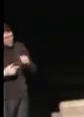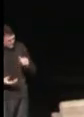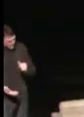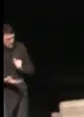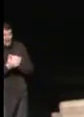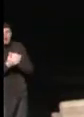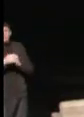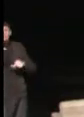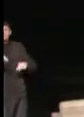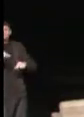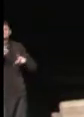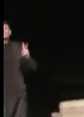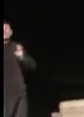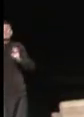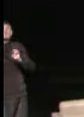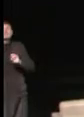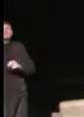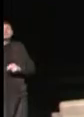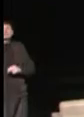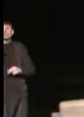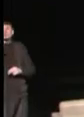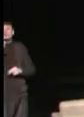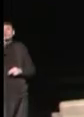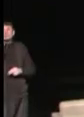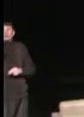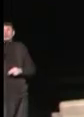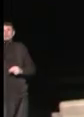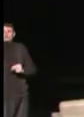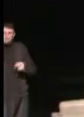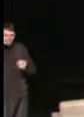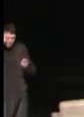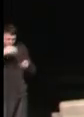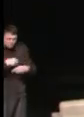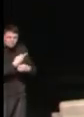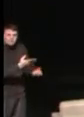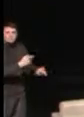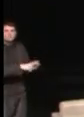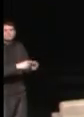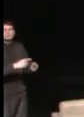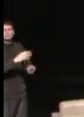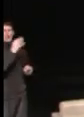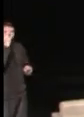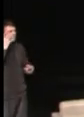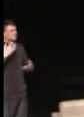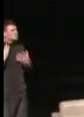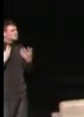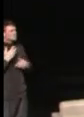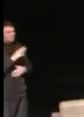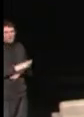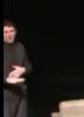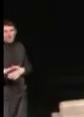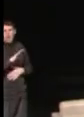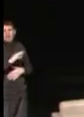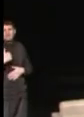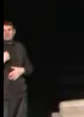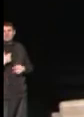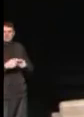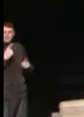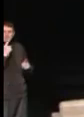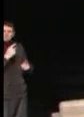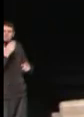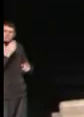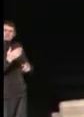to Aboriginal youth across Canada in a respectful and meaningful manner. Thank you, merci,